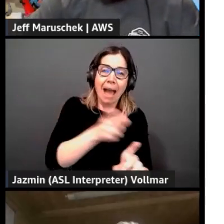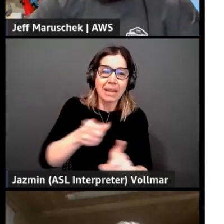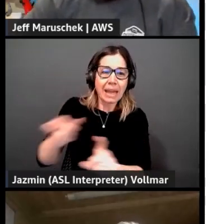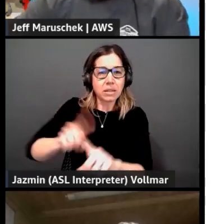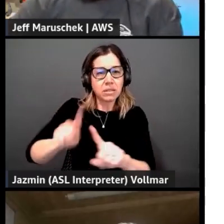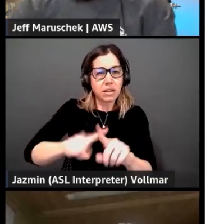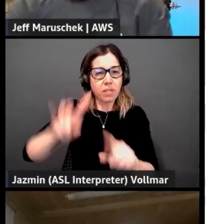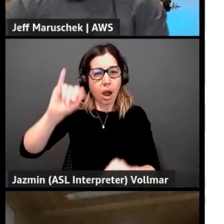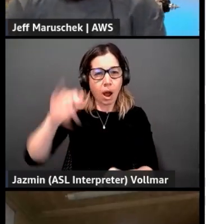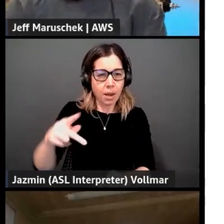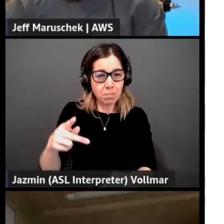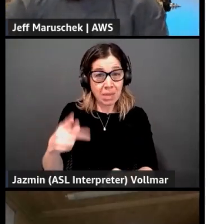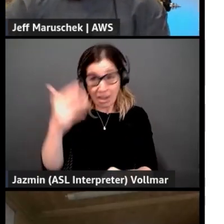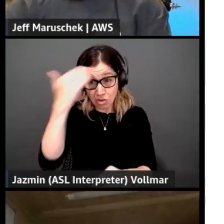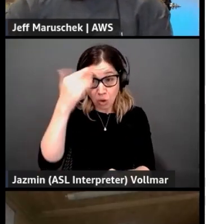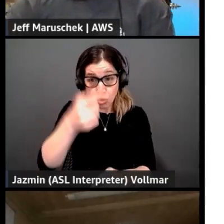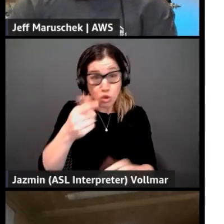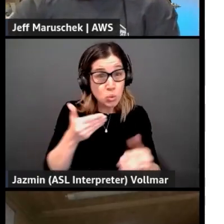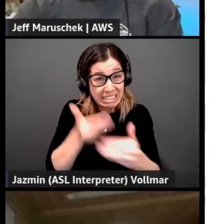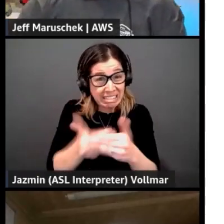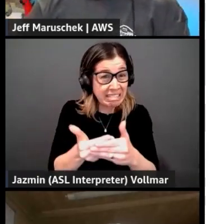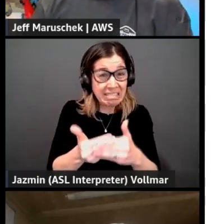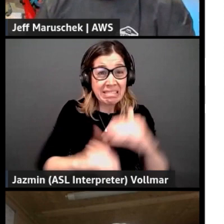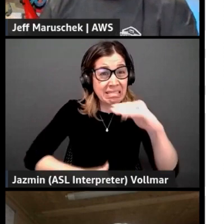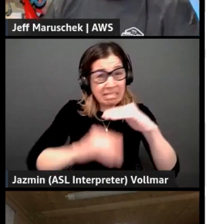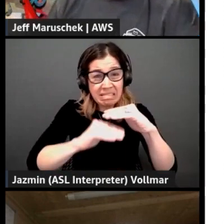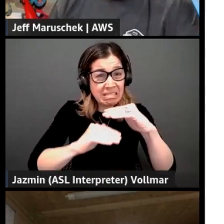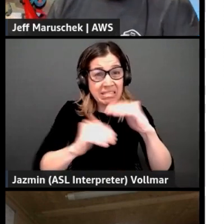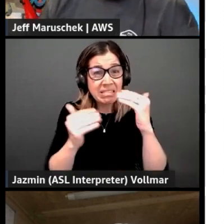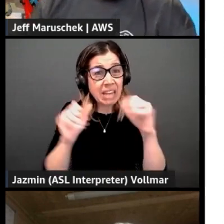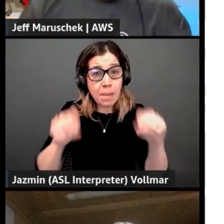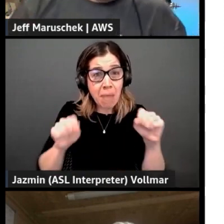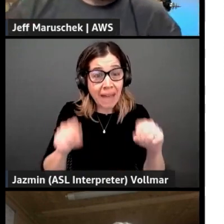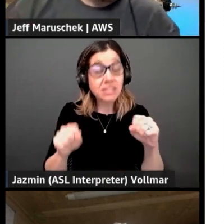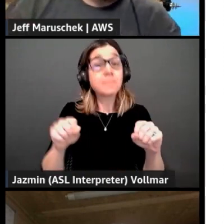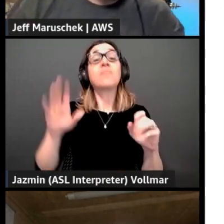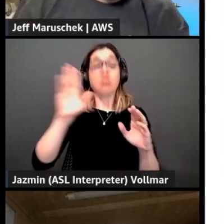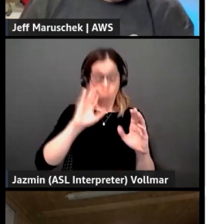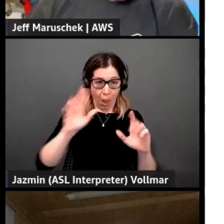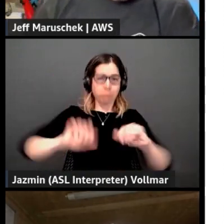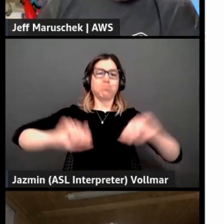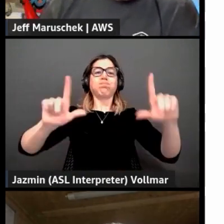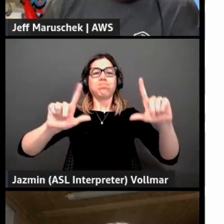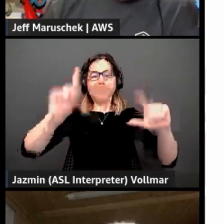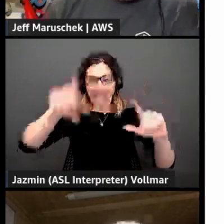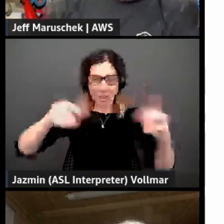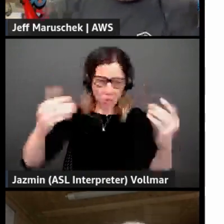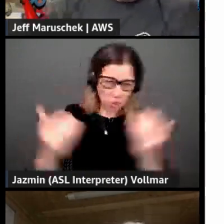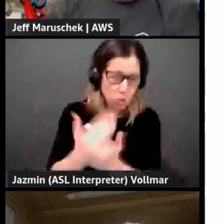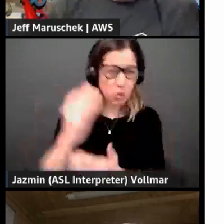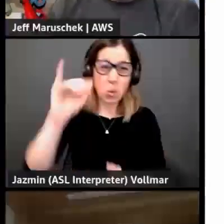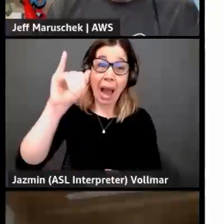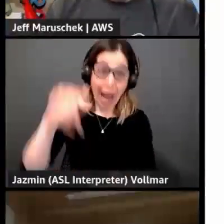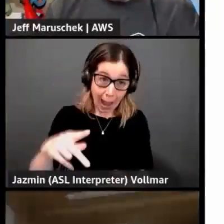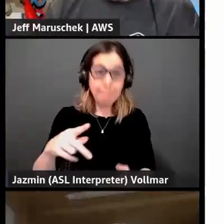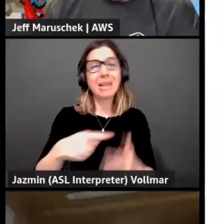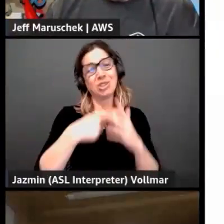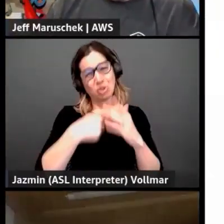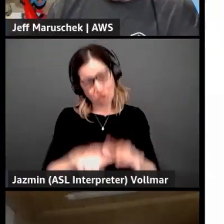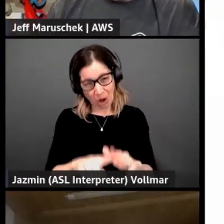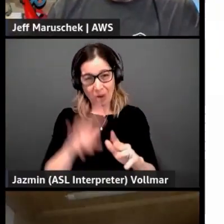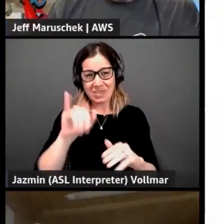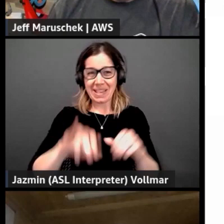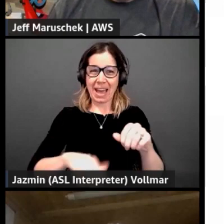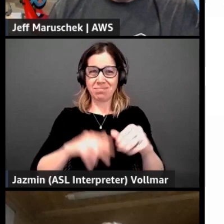near capacity. So the magic in the background will go, you need more IPs, here's another IP, and then it starts that warm up process again. So it's